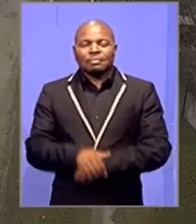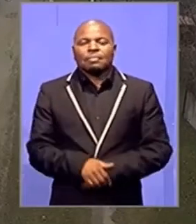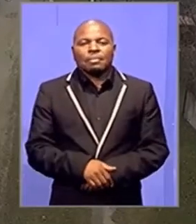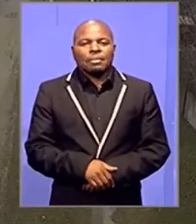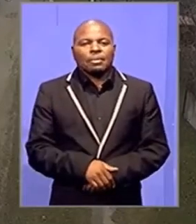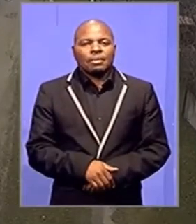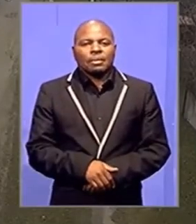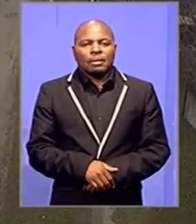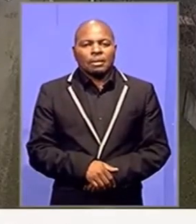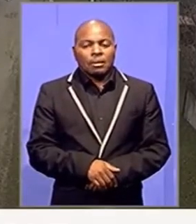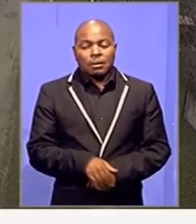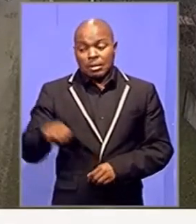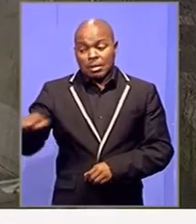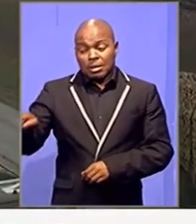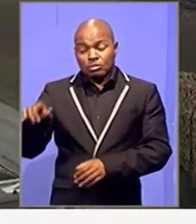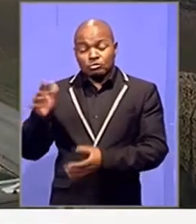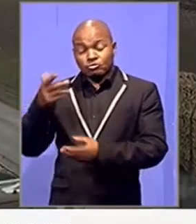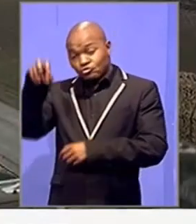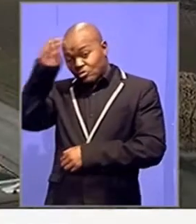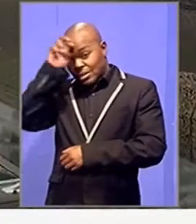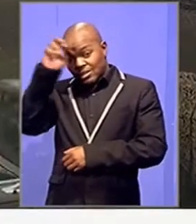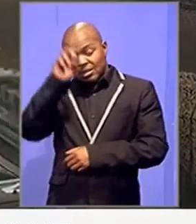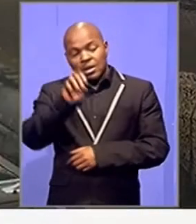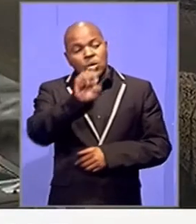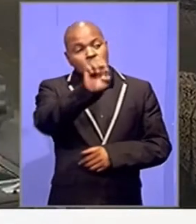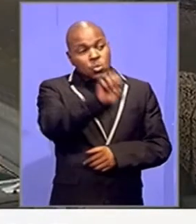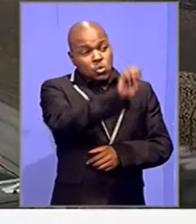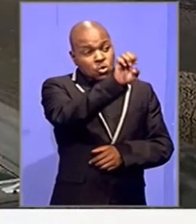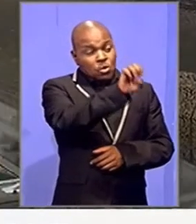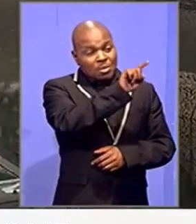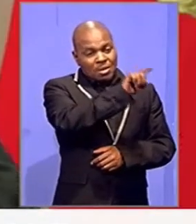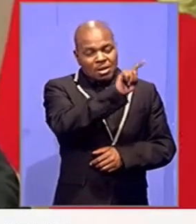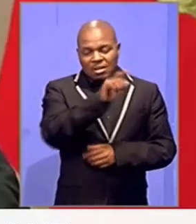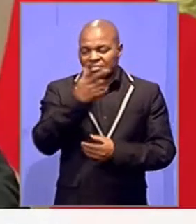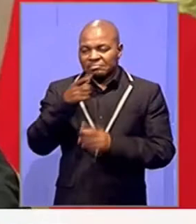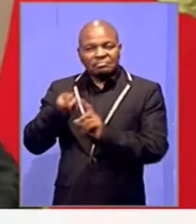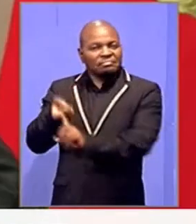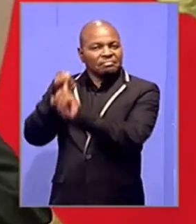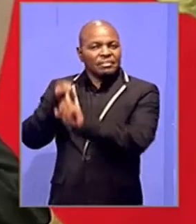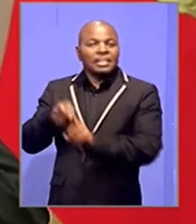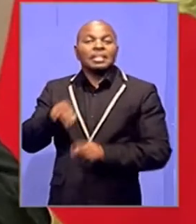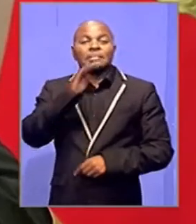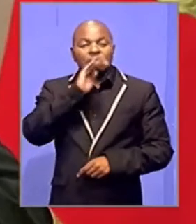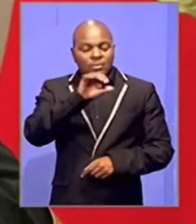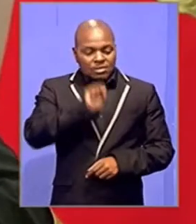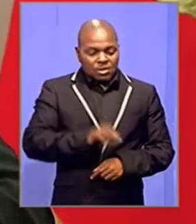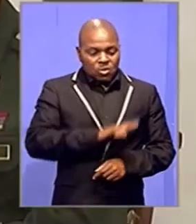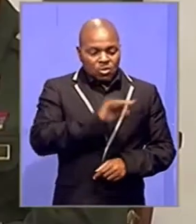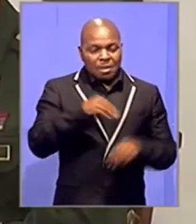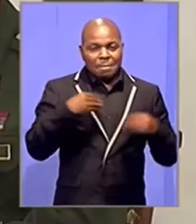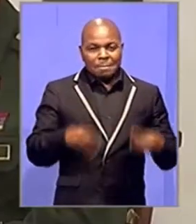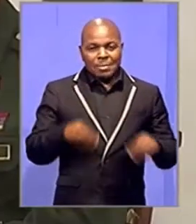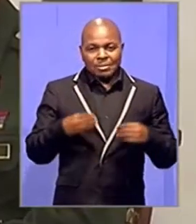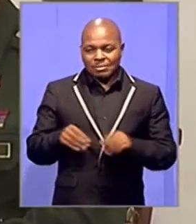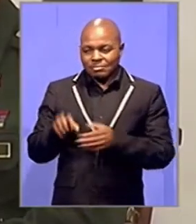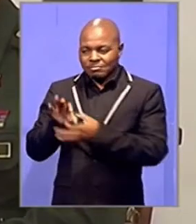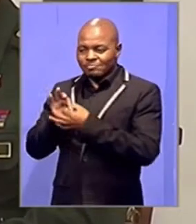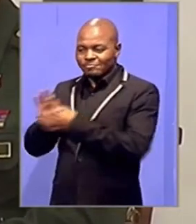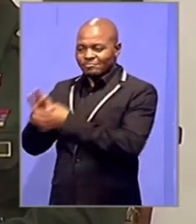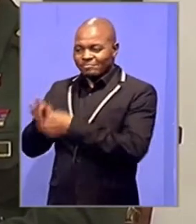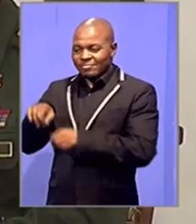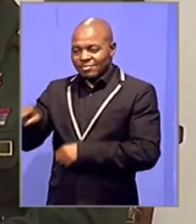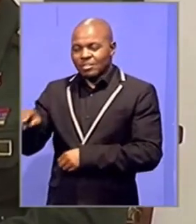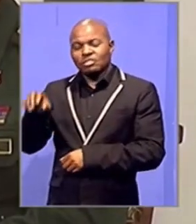Dikotlo tse fuweng naha ya Russia ke dinaha tse ka borwa ba Europa di thatafatsa bohwebi pakeng tsa dikgwebo tsa Afrika Borwa tse hwebisanang le